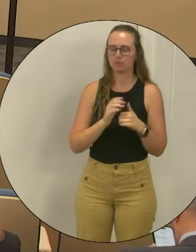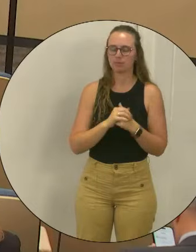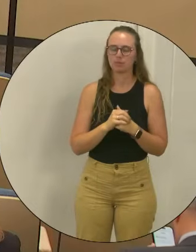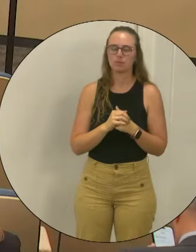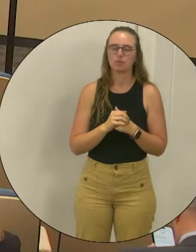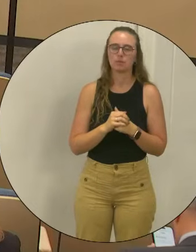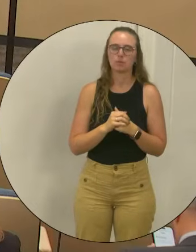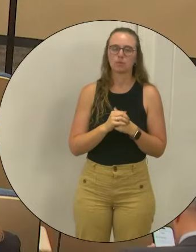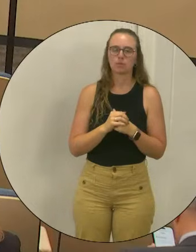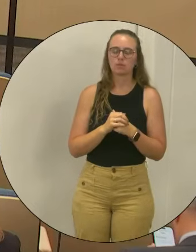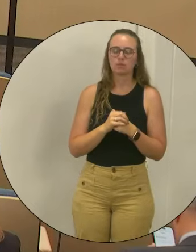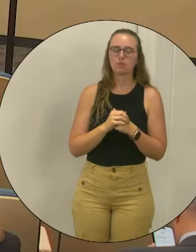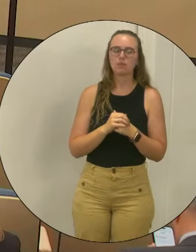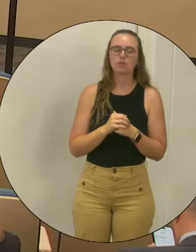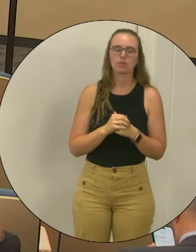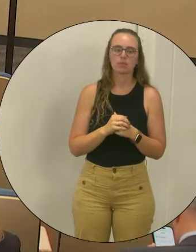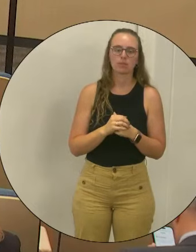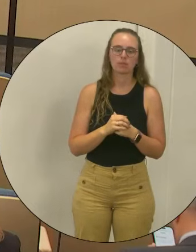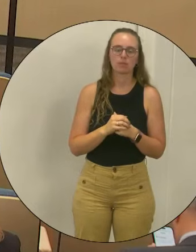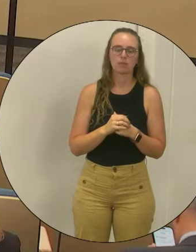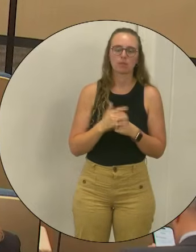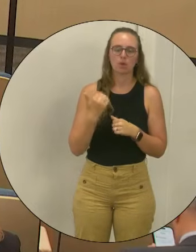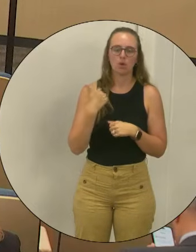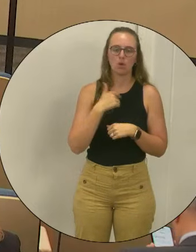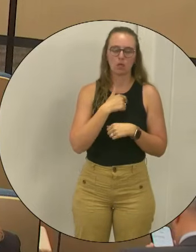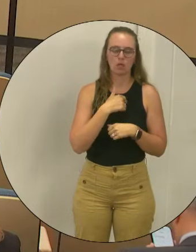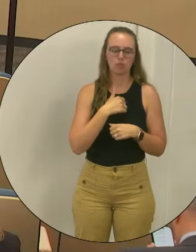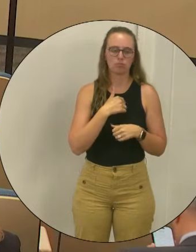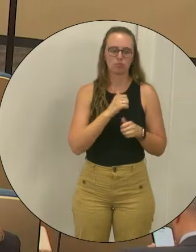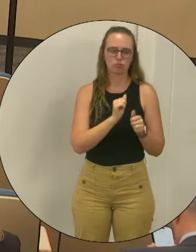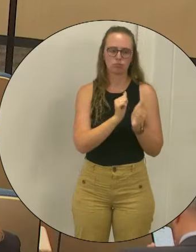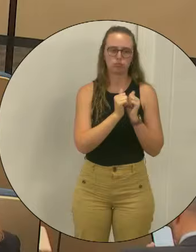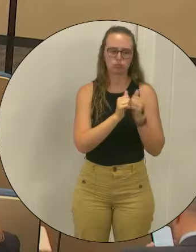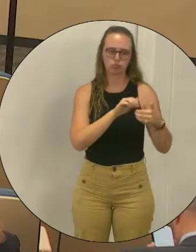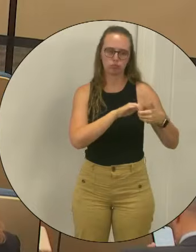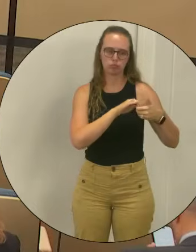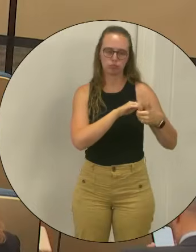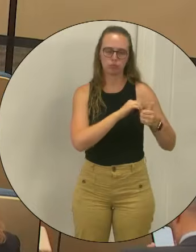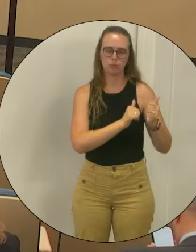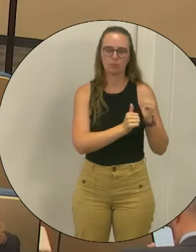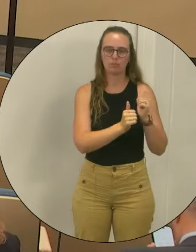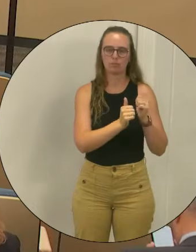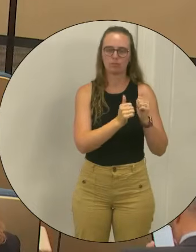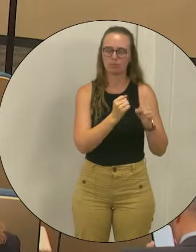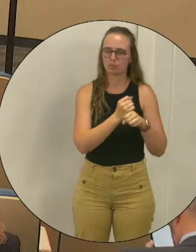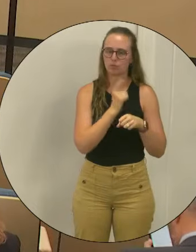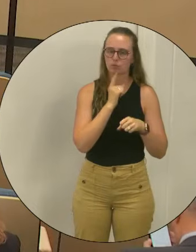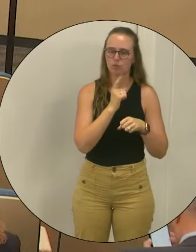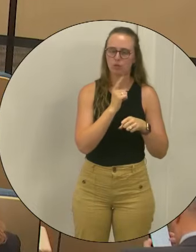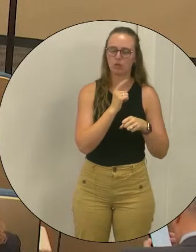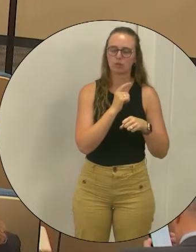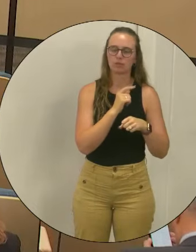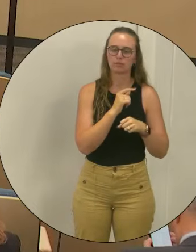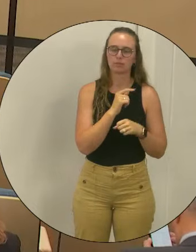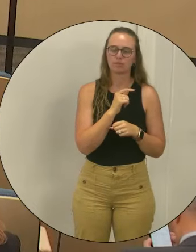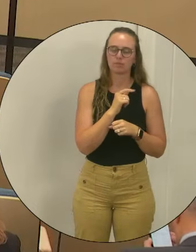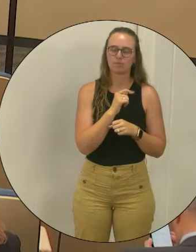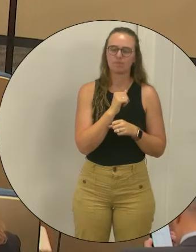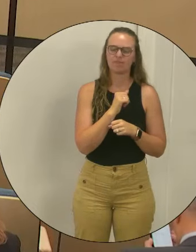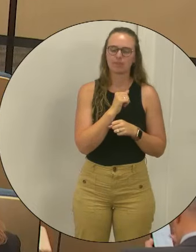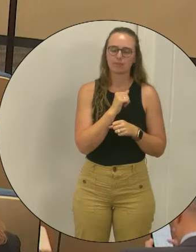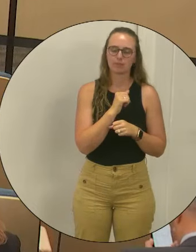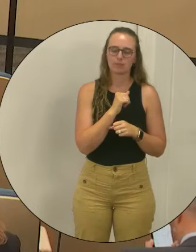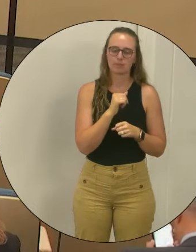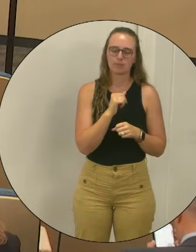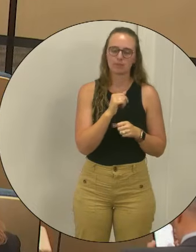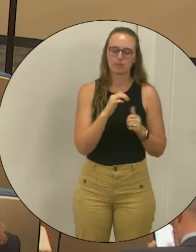Yeah, so we would be working very closely together to make sure, as we heard earlier, how a bill becomes